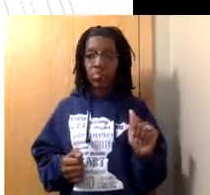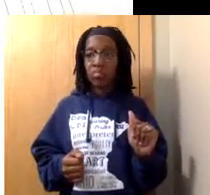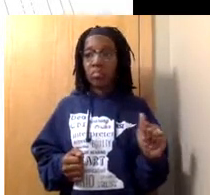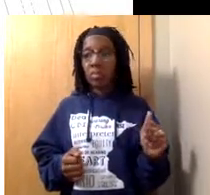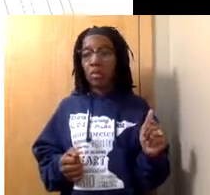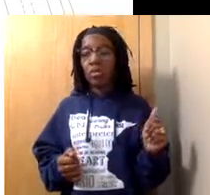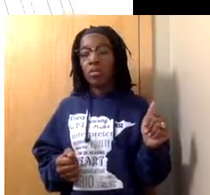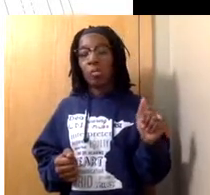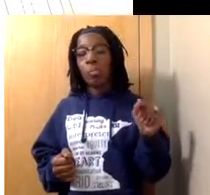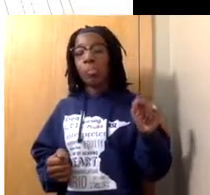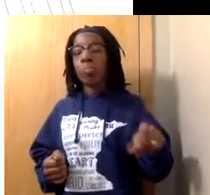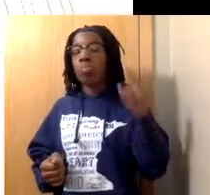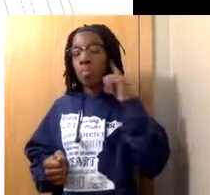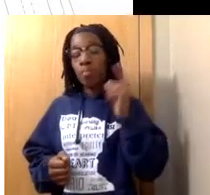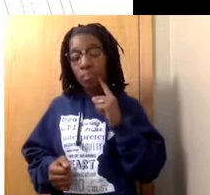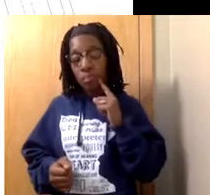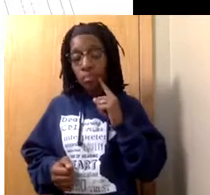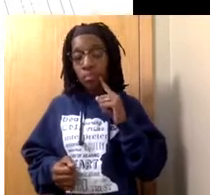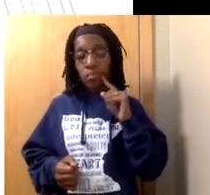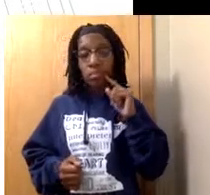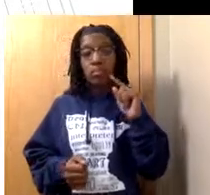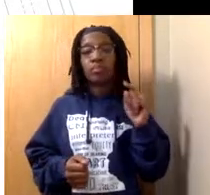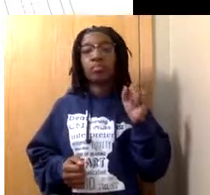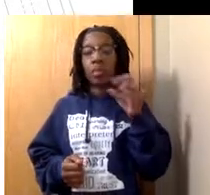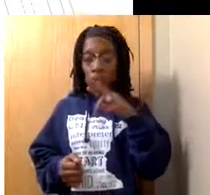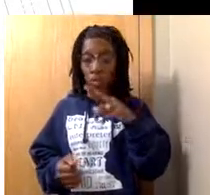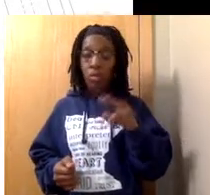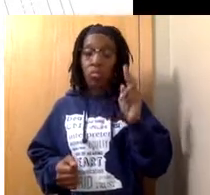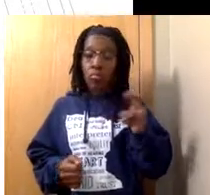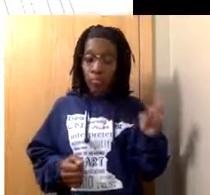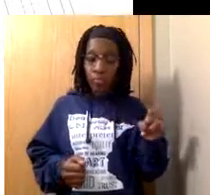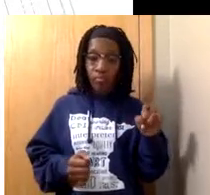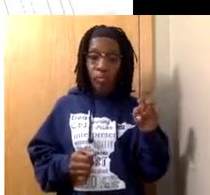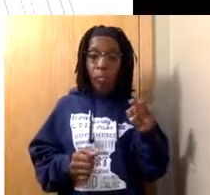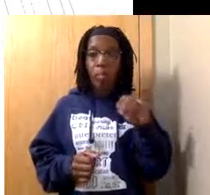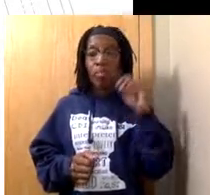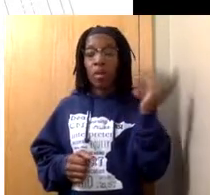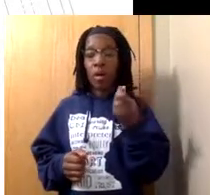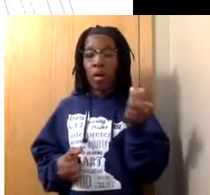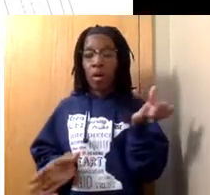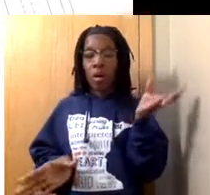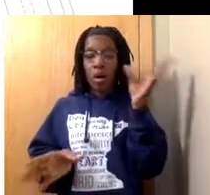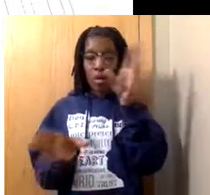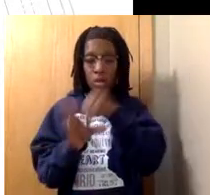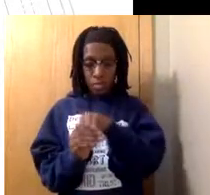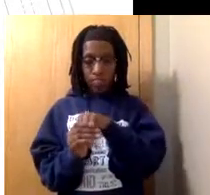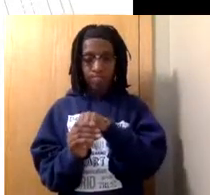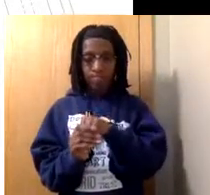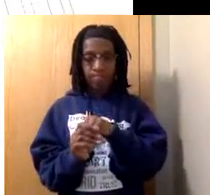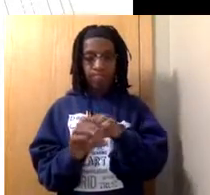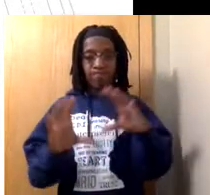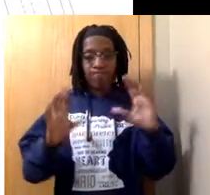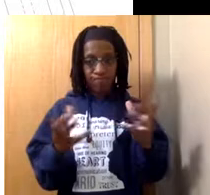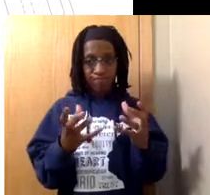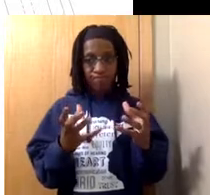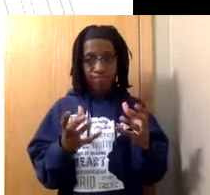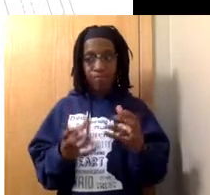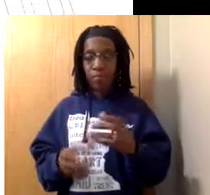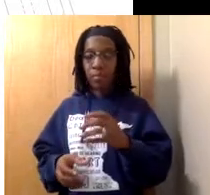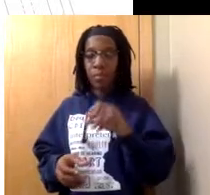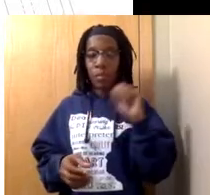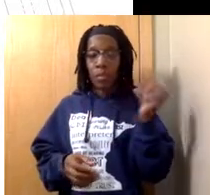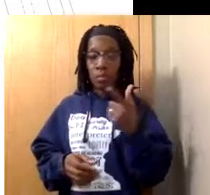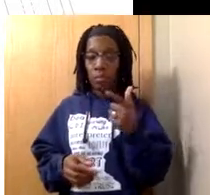hearing. And they are all in one setting. And they are all there to learn just as well as the hearing students as well.